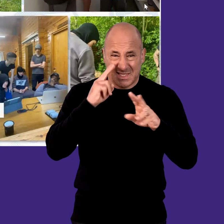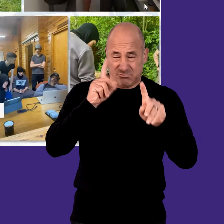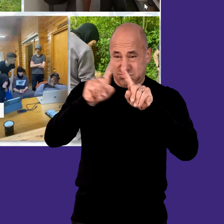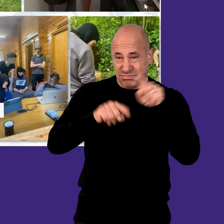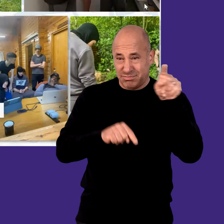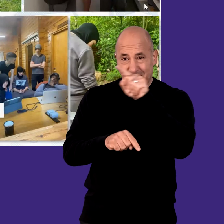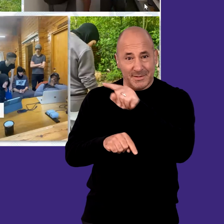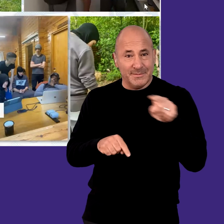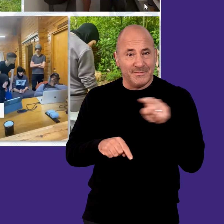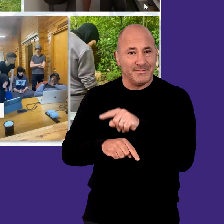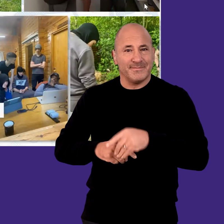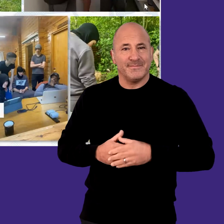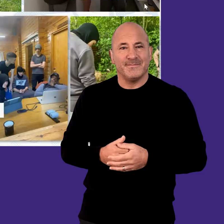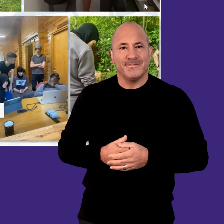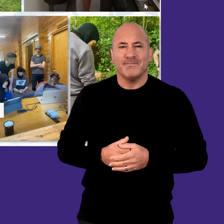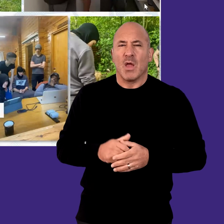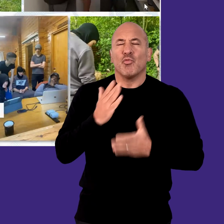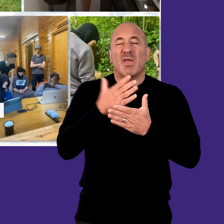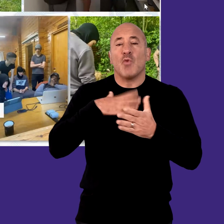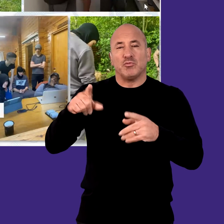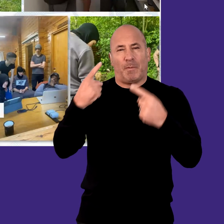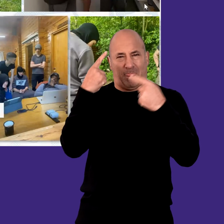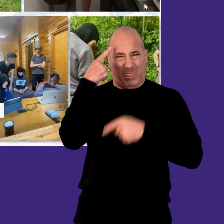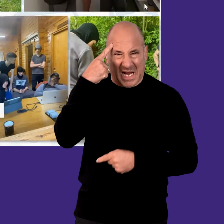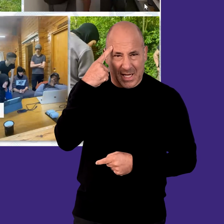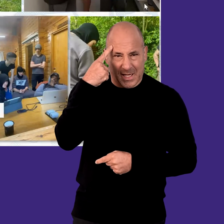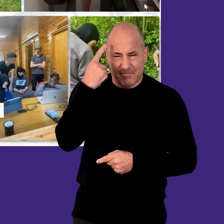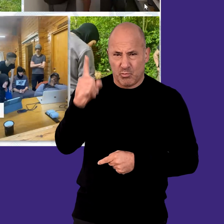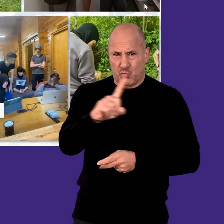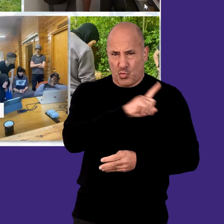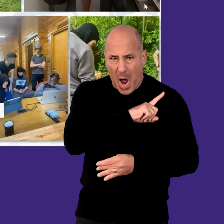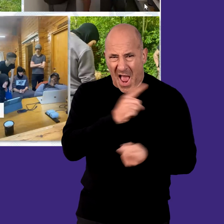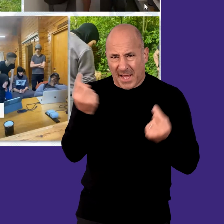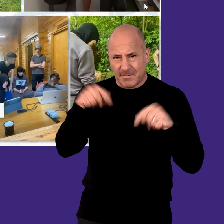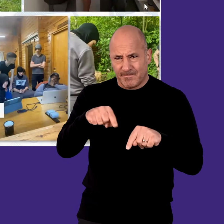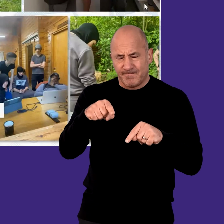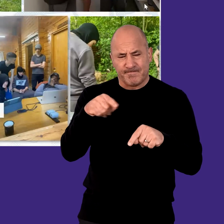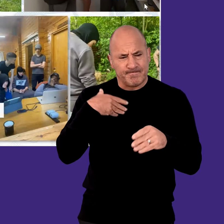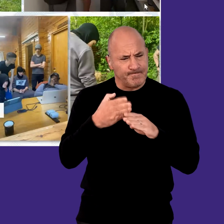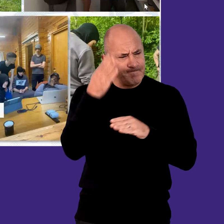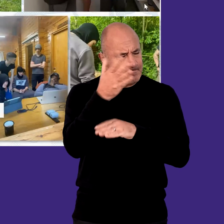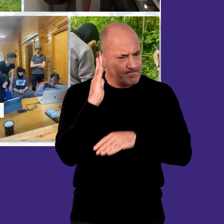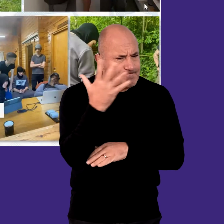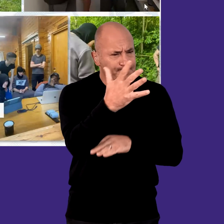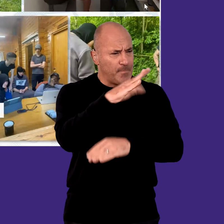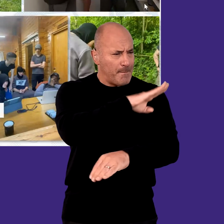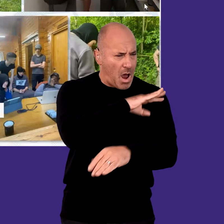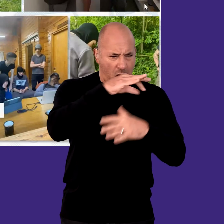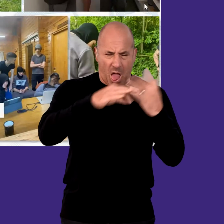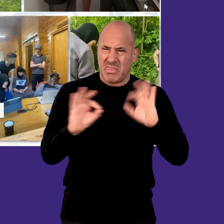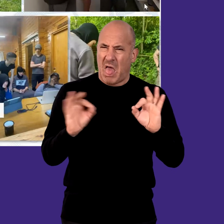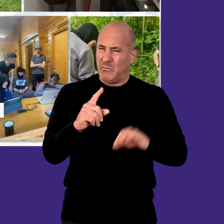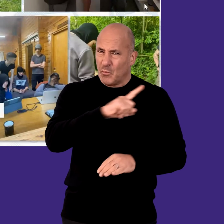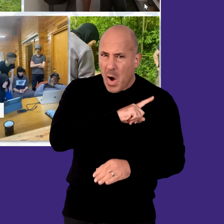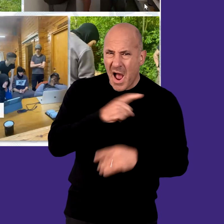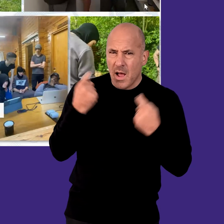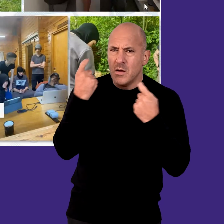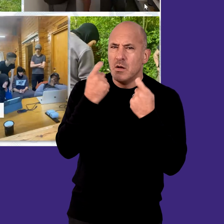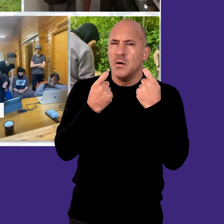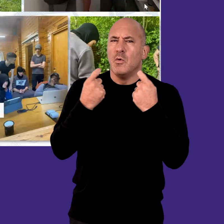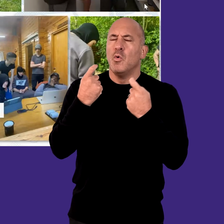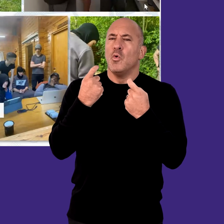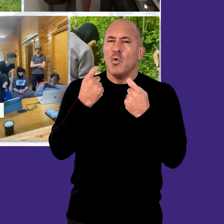bushcraft. You can see lots of different examples here. But getting them to really think about what the reasons were that they didn't necessarily engage with green